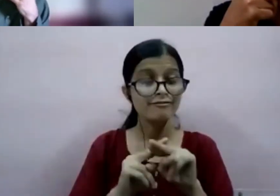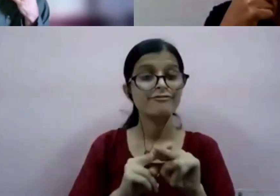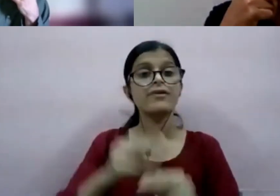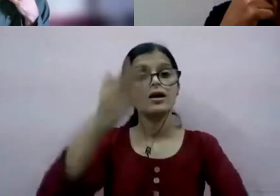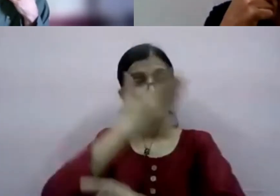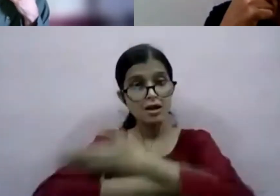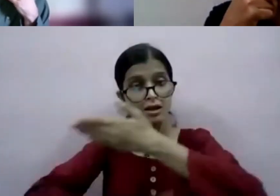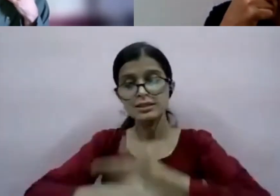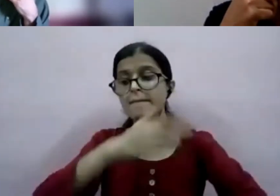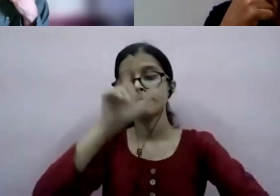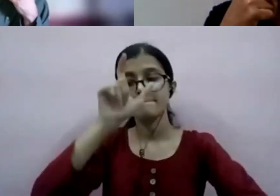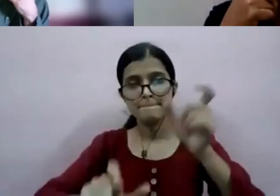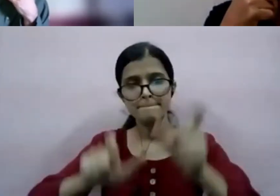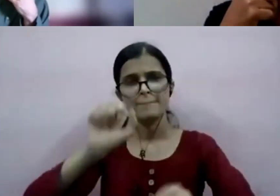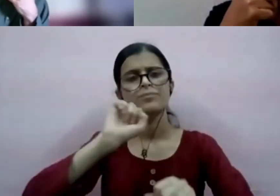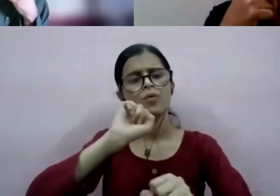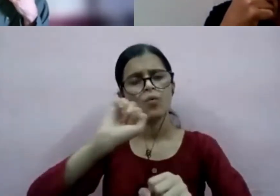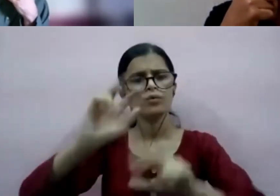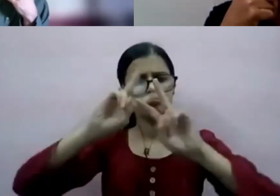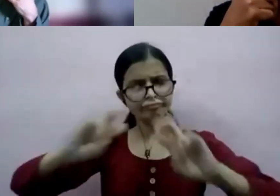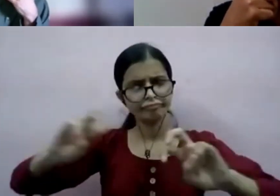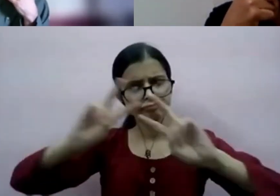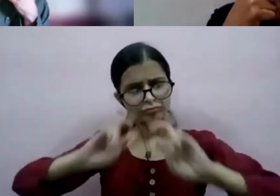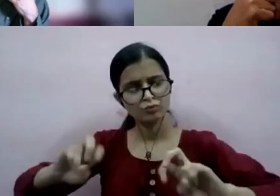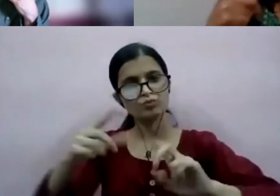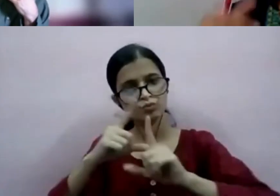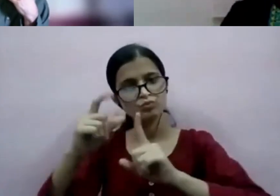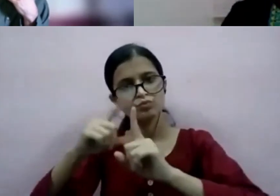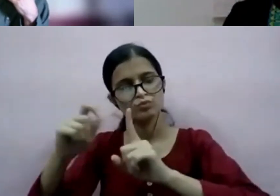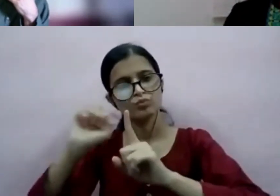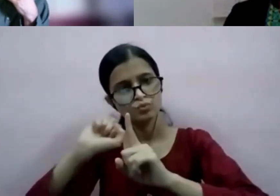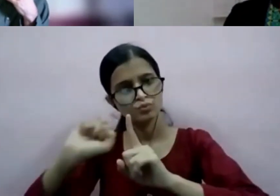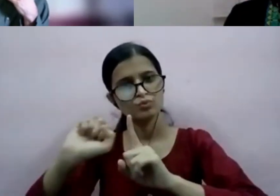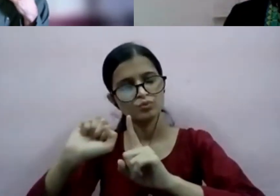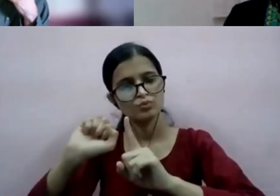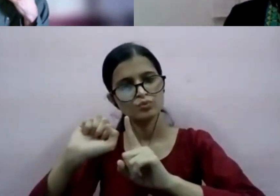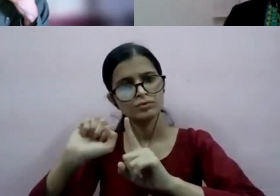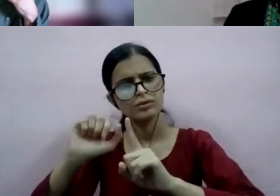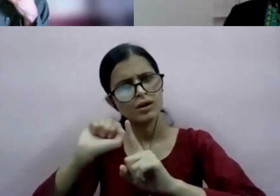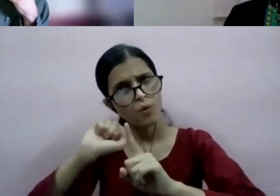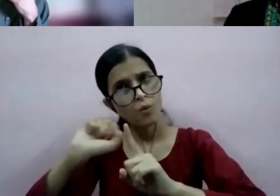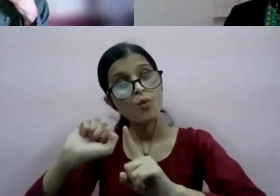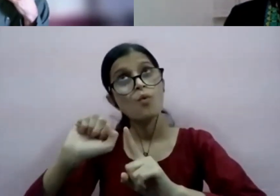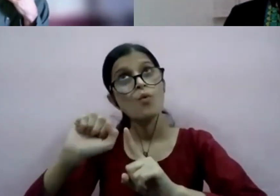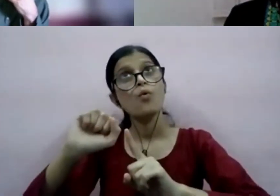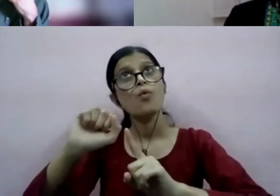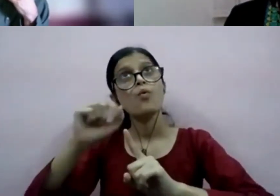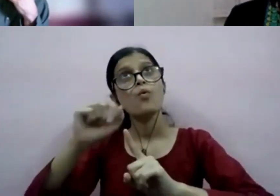disabled is doing research from a particular vantage point and his or her